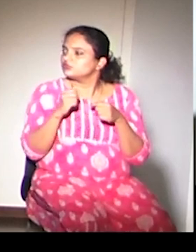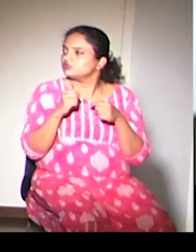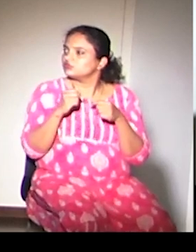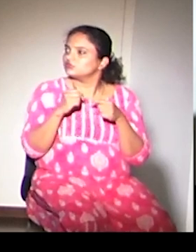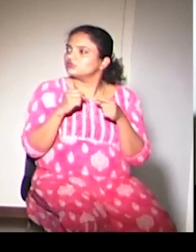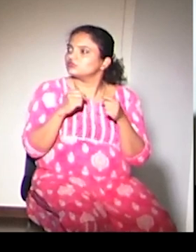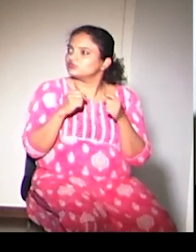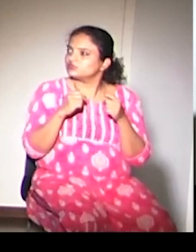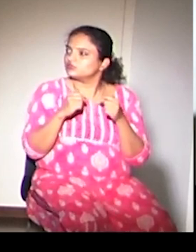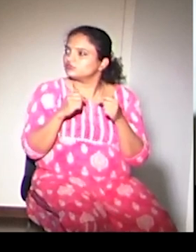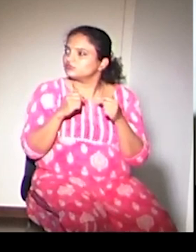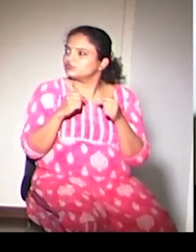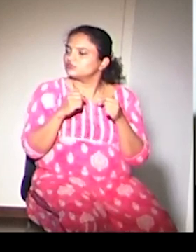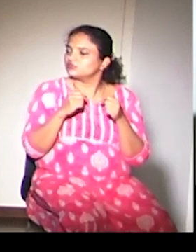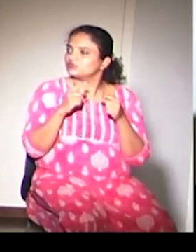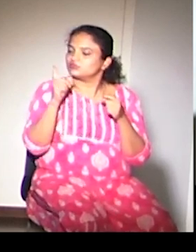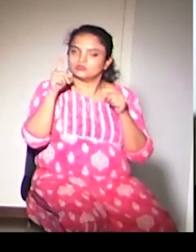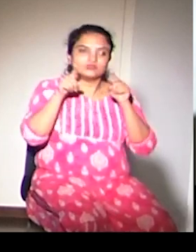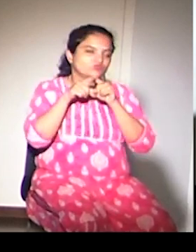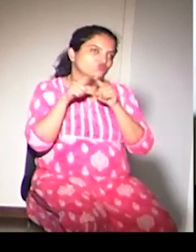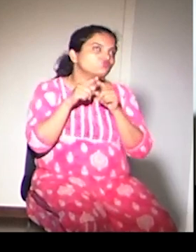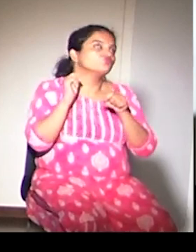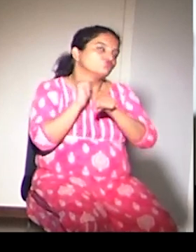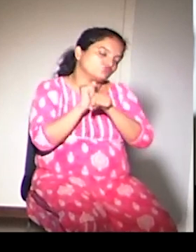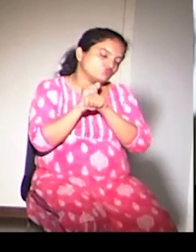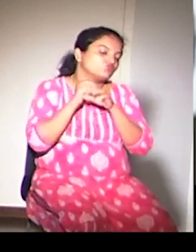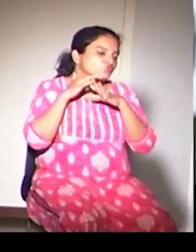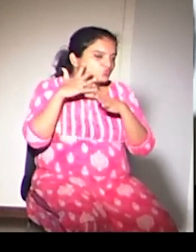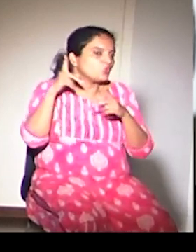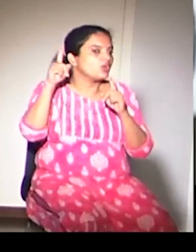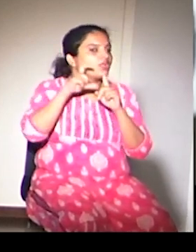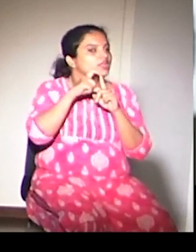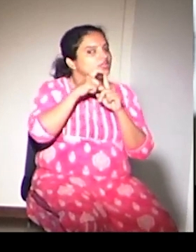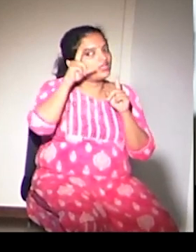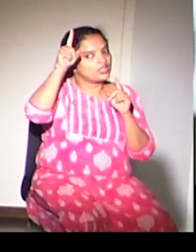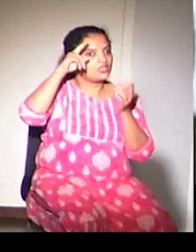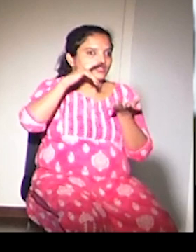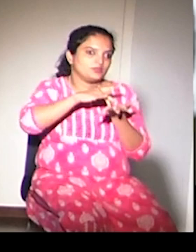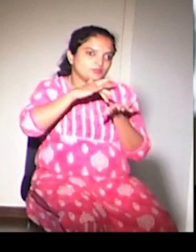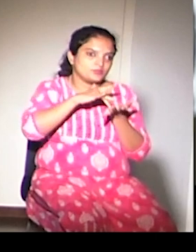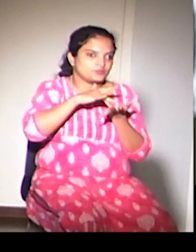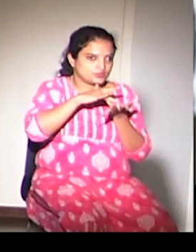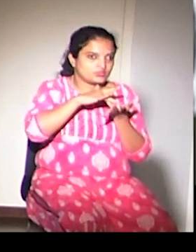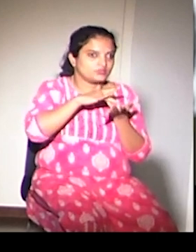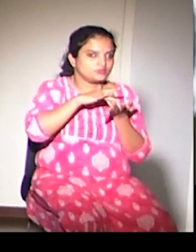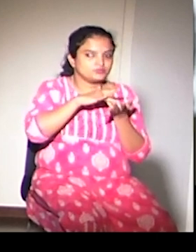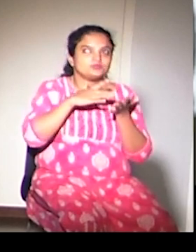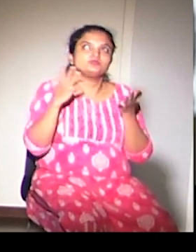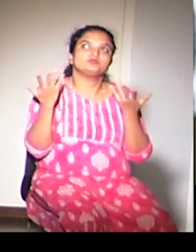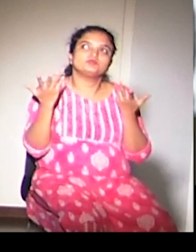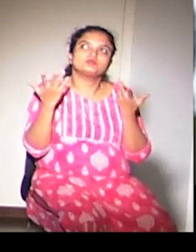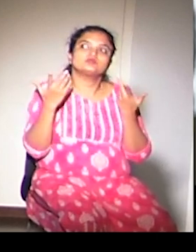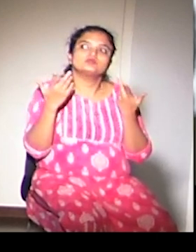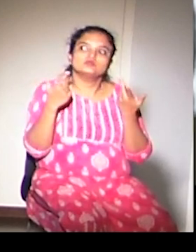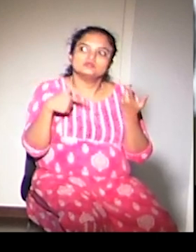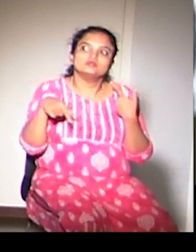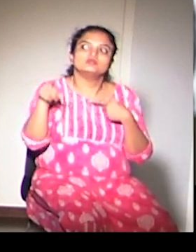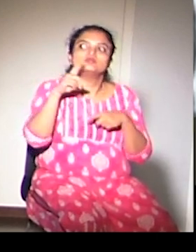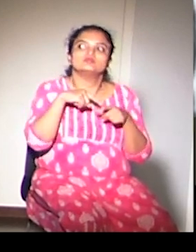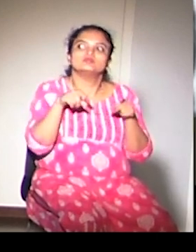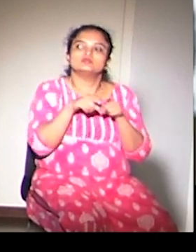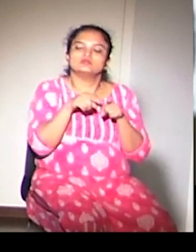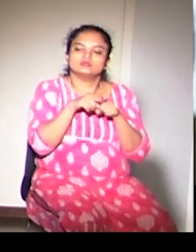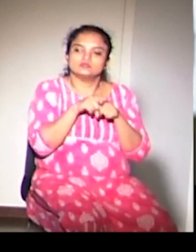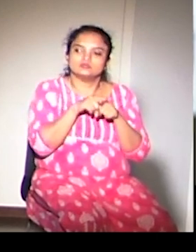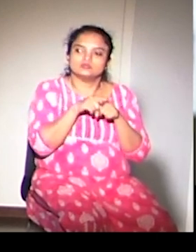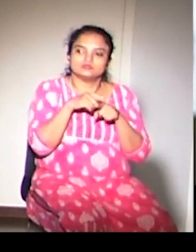The Aga Khan Foundation is doing a lot of work in Delhi, and I don't know if any of you know